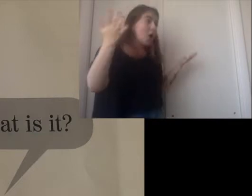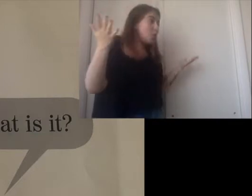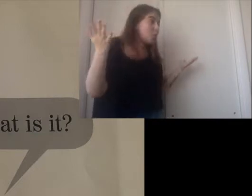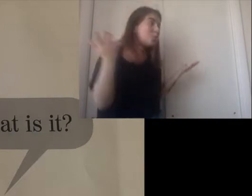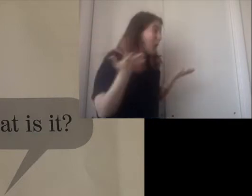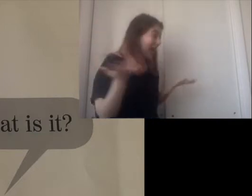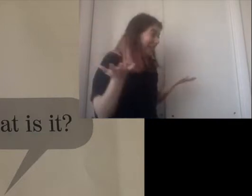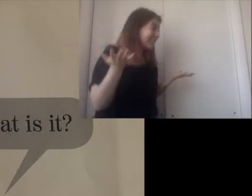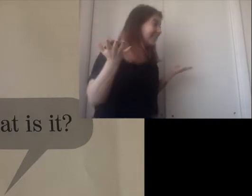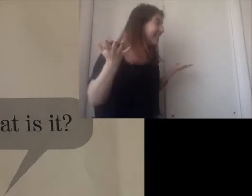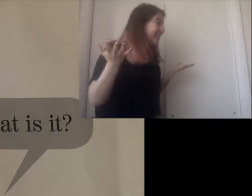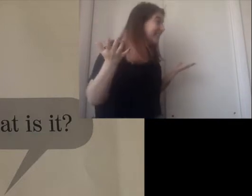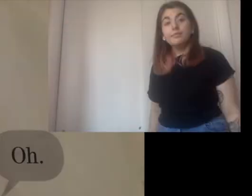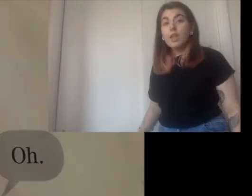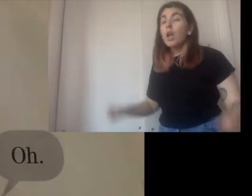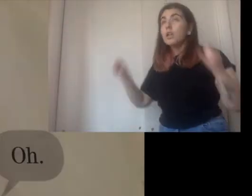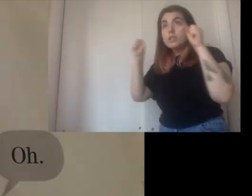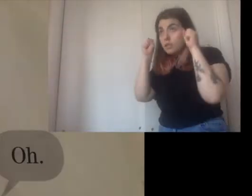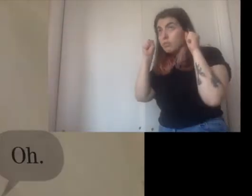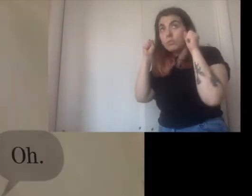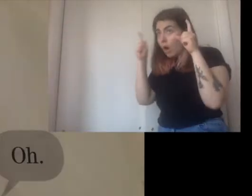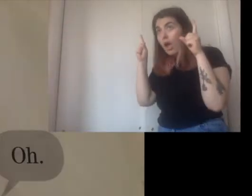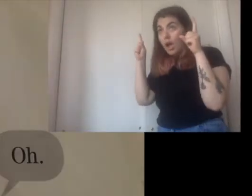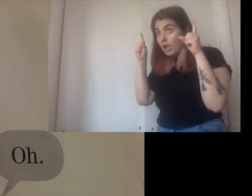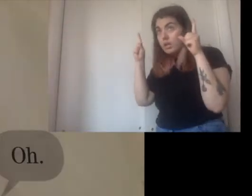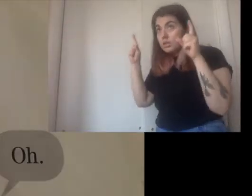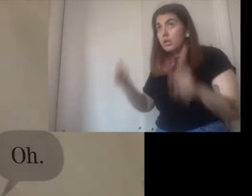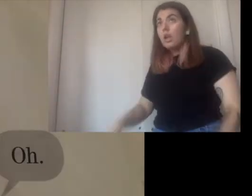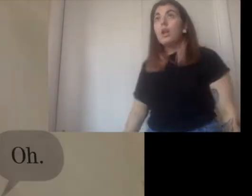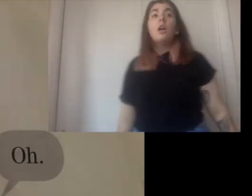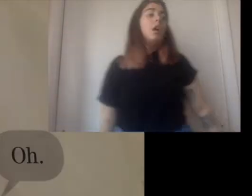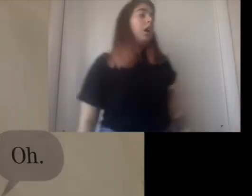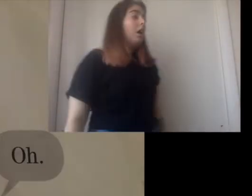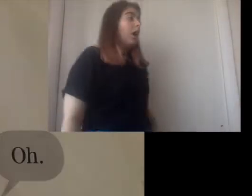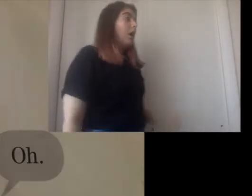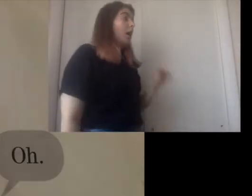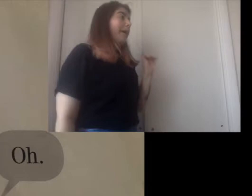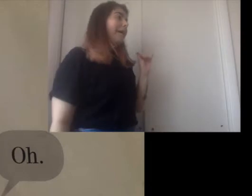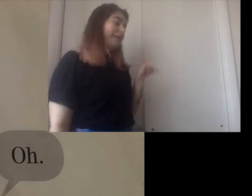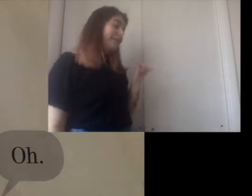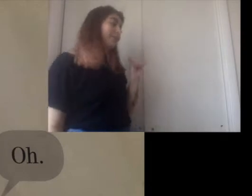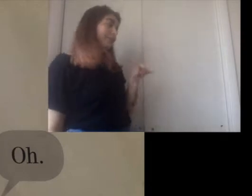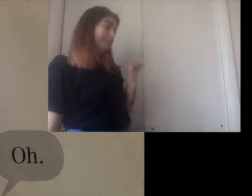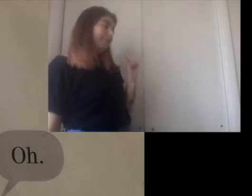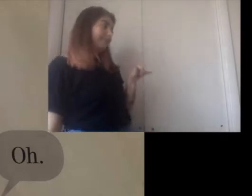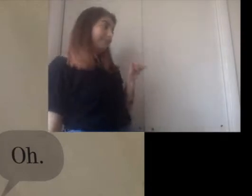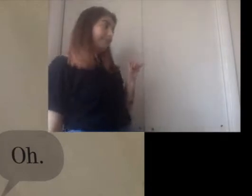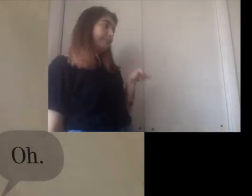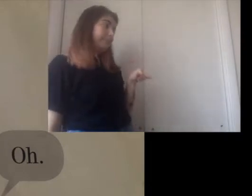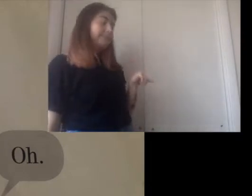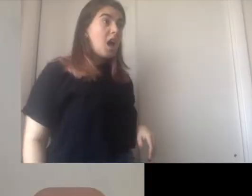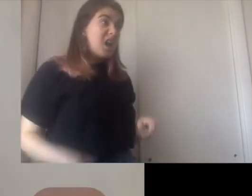Yay! What is it? The surprise is a surprise.